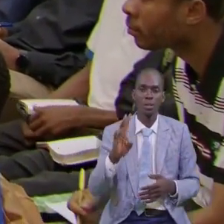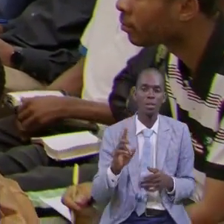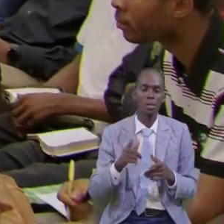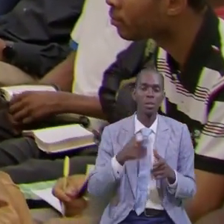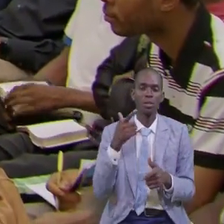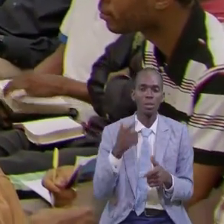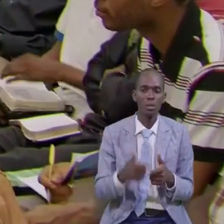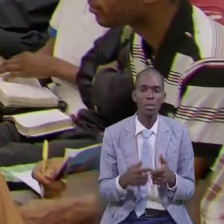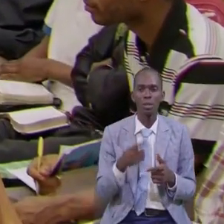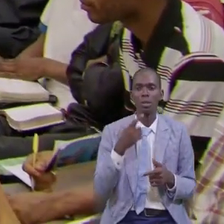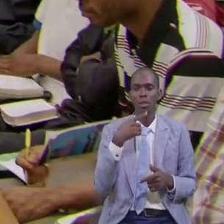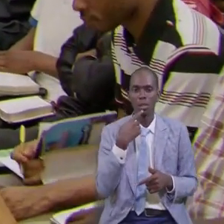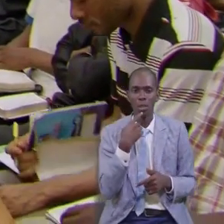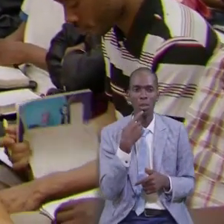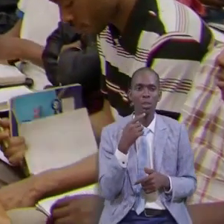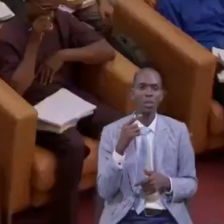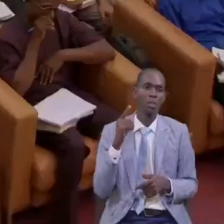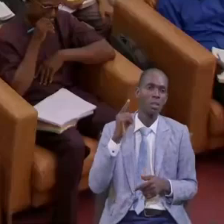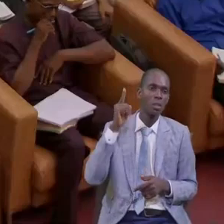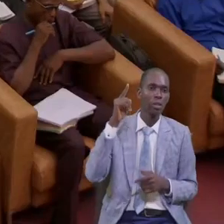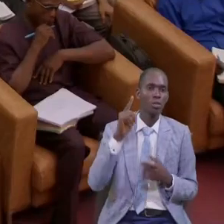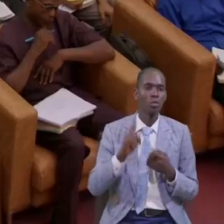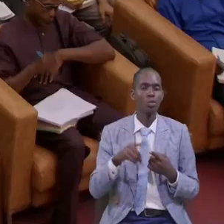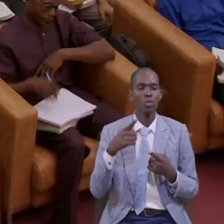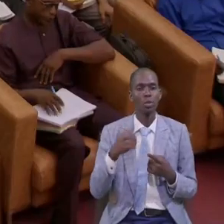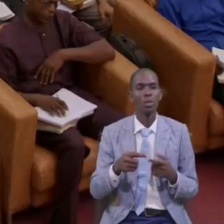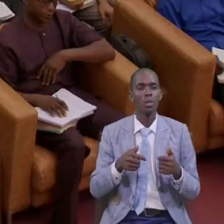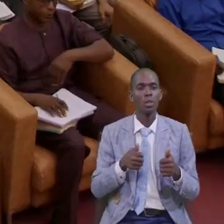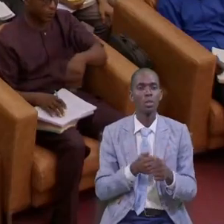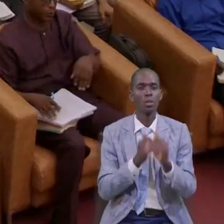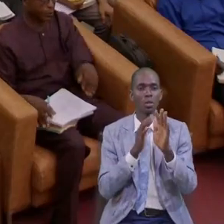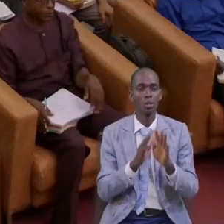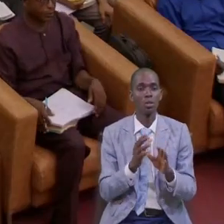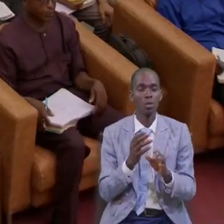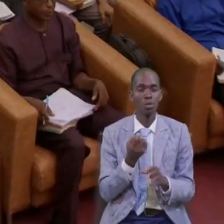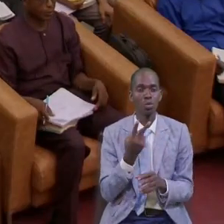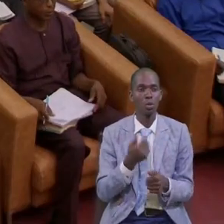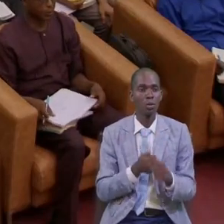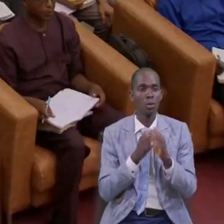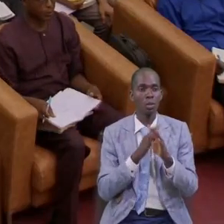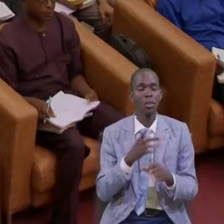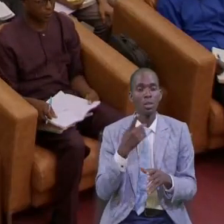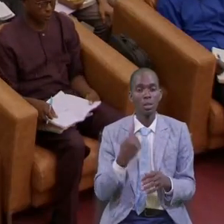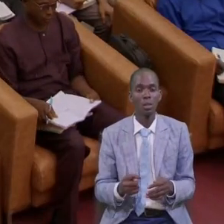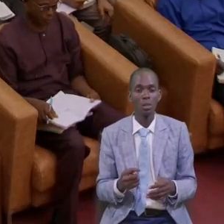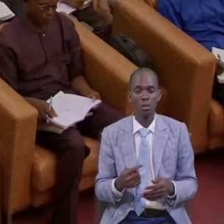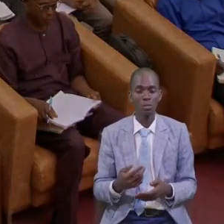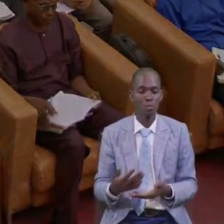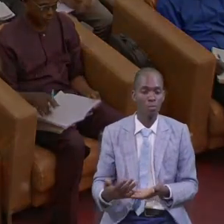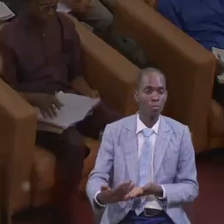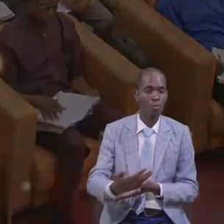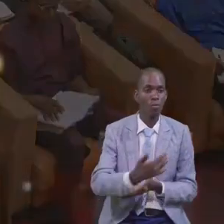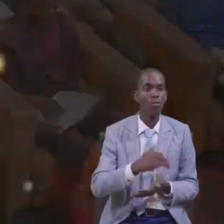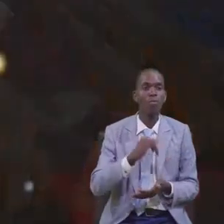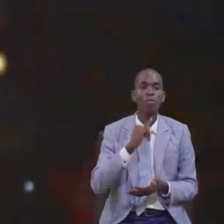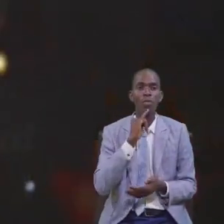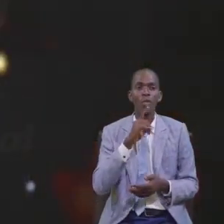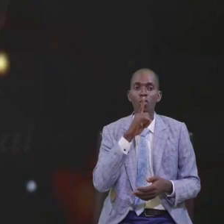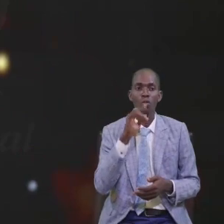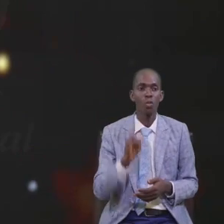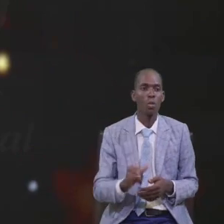then saith he to his disciples, the harvest truly is plenteous, but the laborers are few.